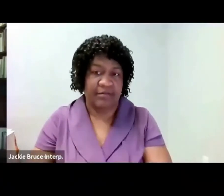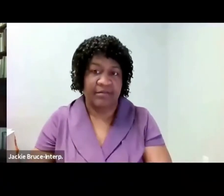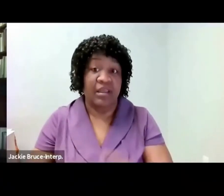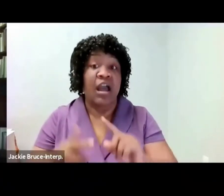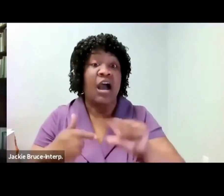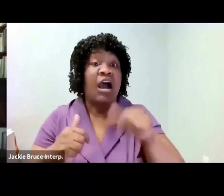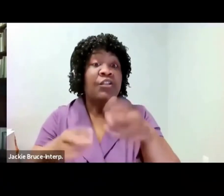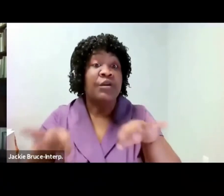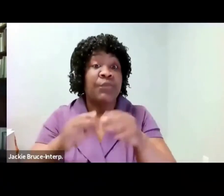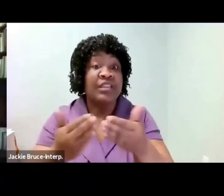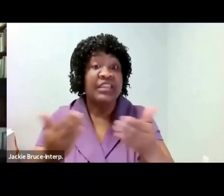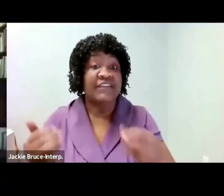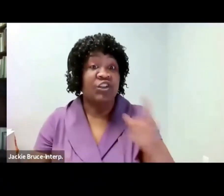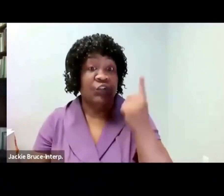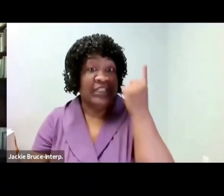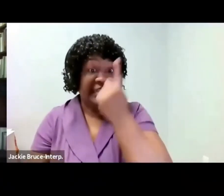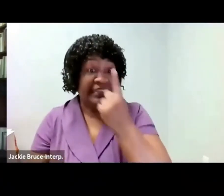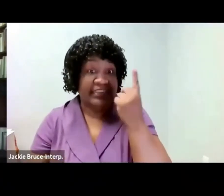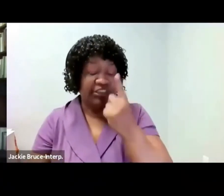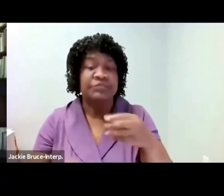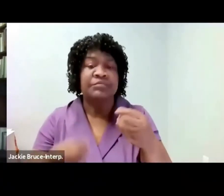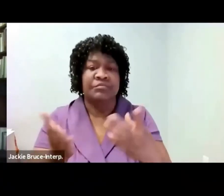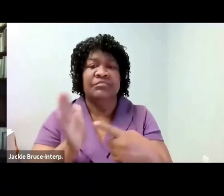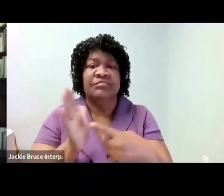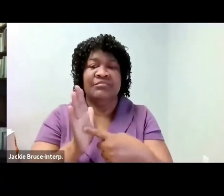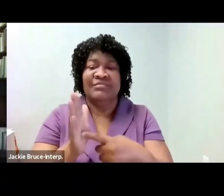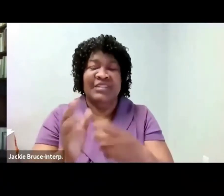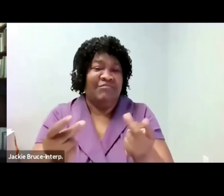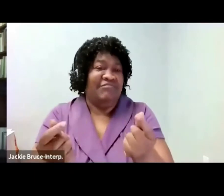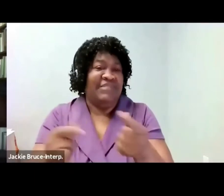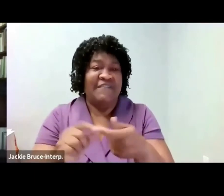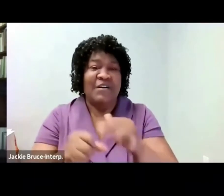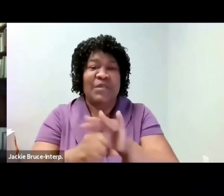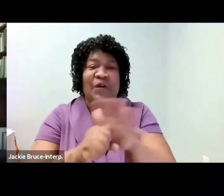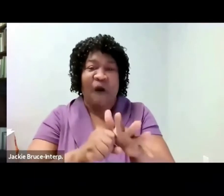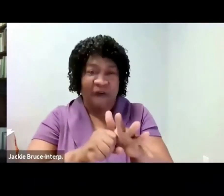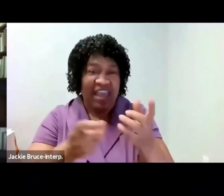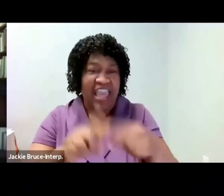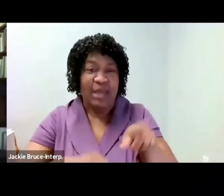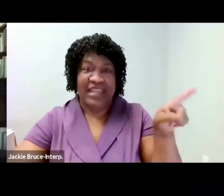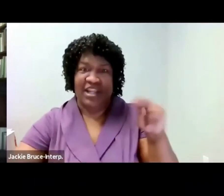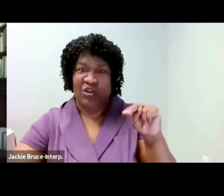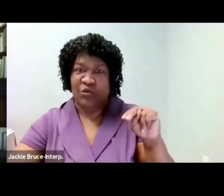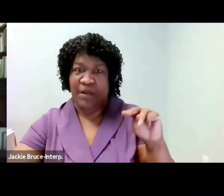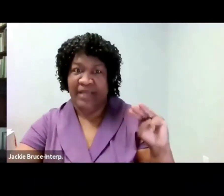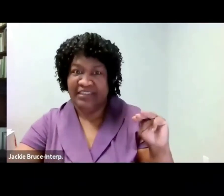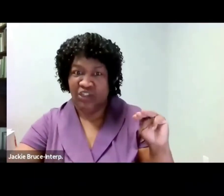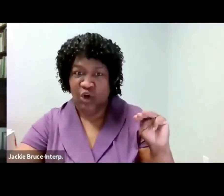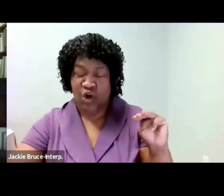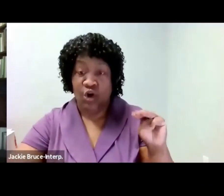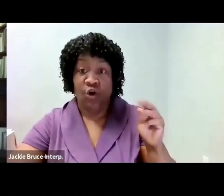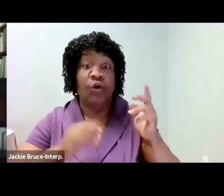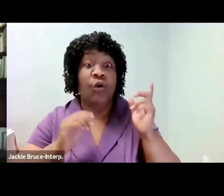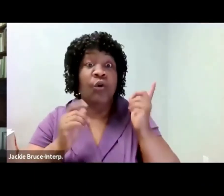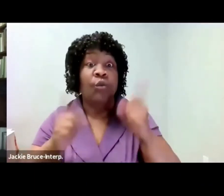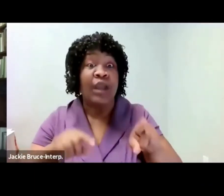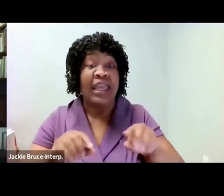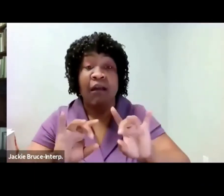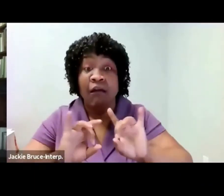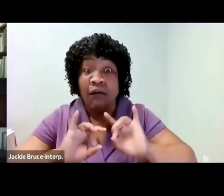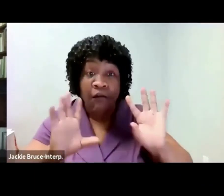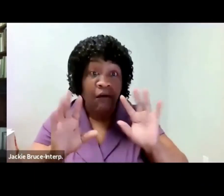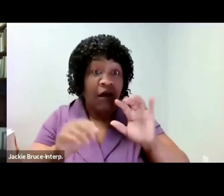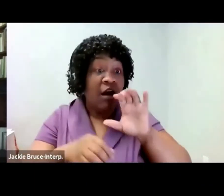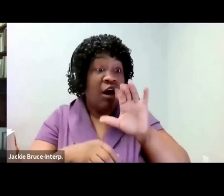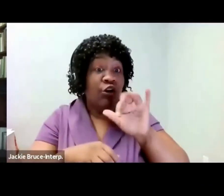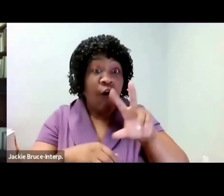Another thing to consider, here's an example right from the COVID pandemic in New Mexico. So during the height of the COVID outbreaks